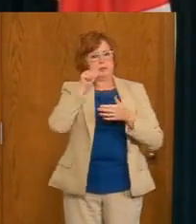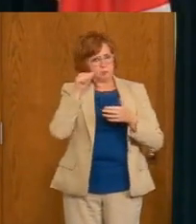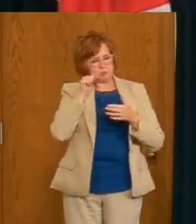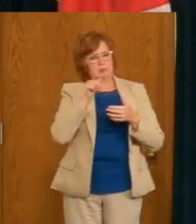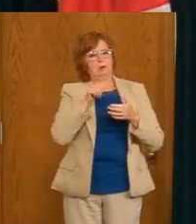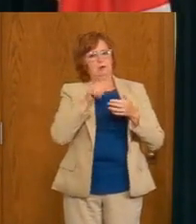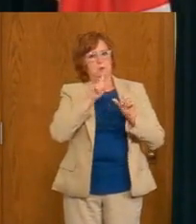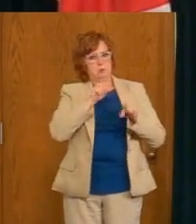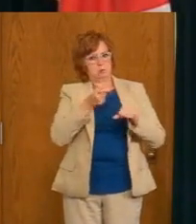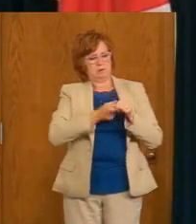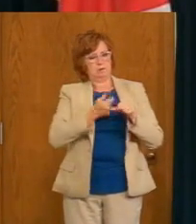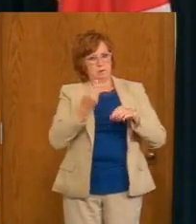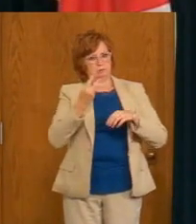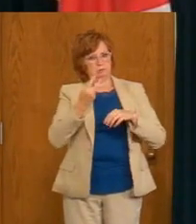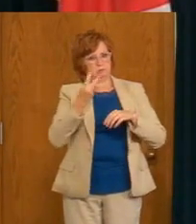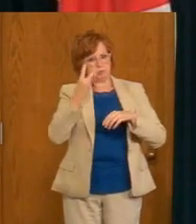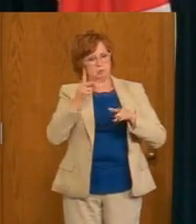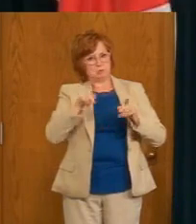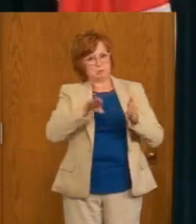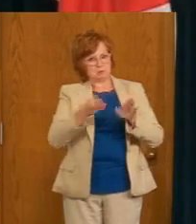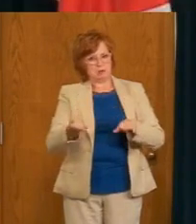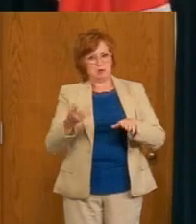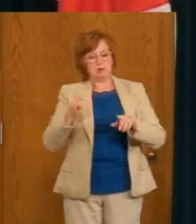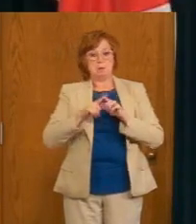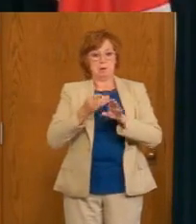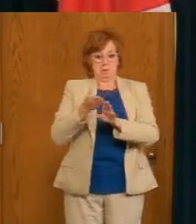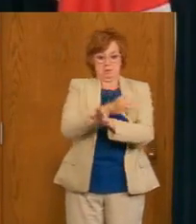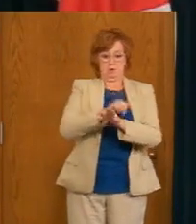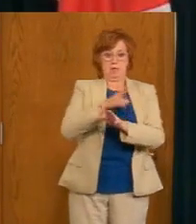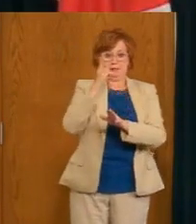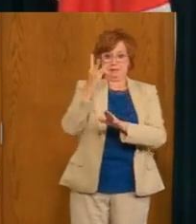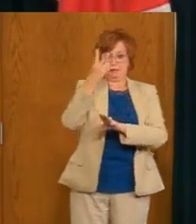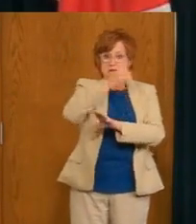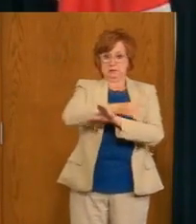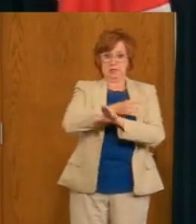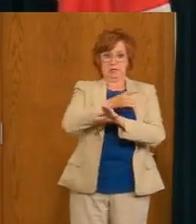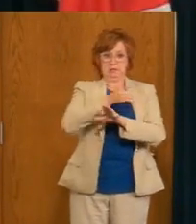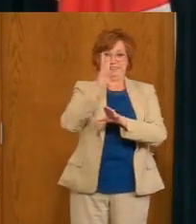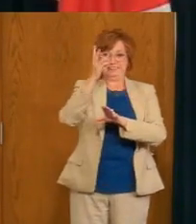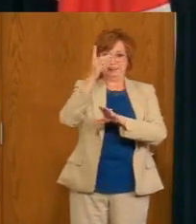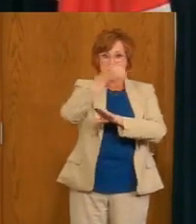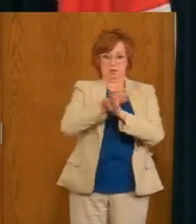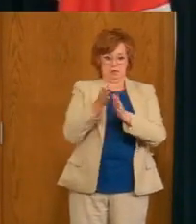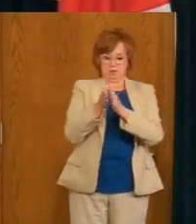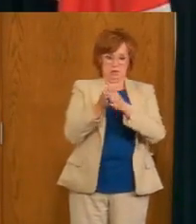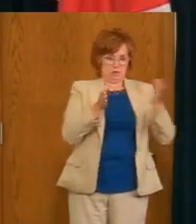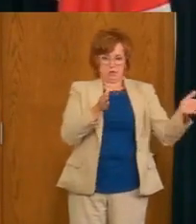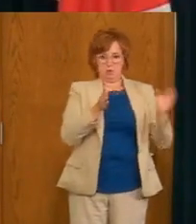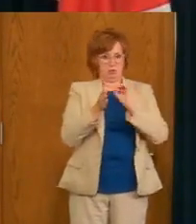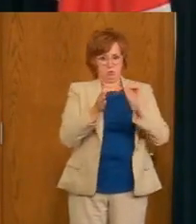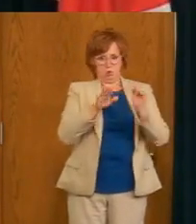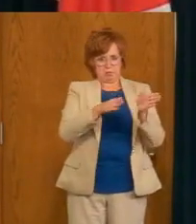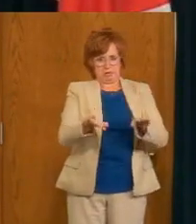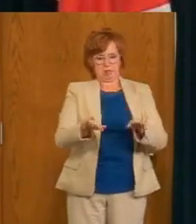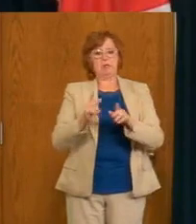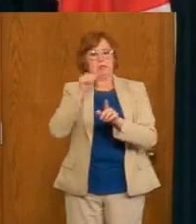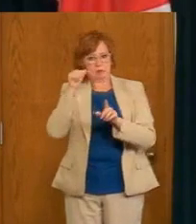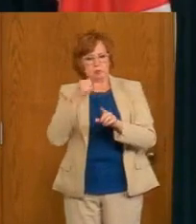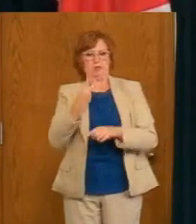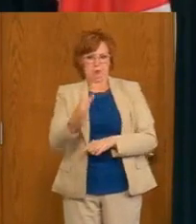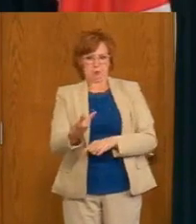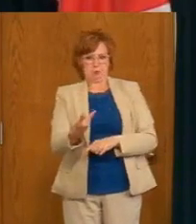yesterday and come after 6 days, thankfully, of no deaths due to COVID-19 reported in the province. The lifting